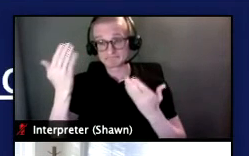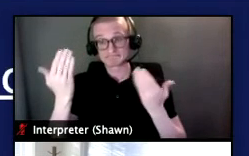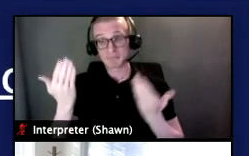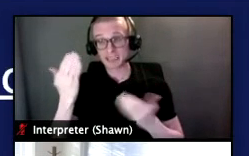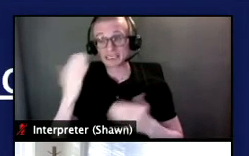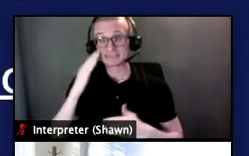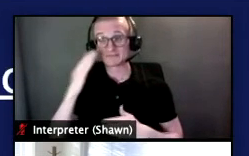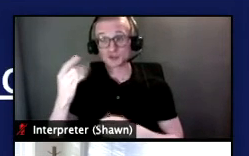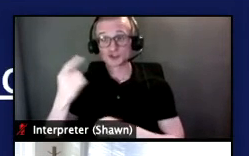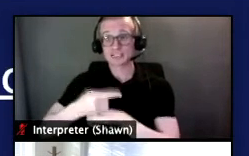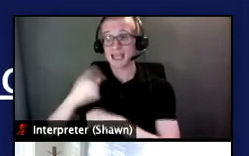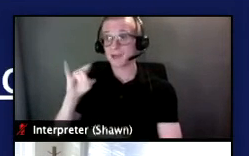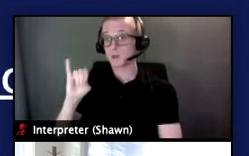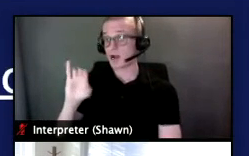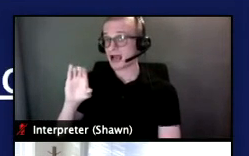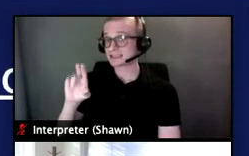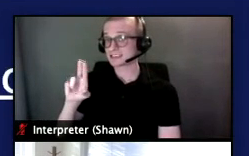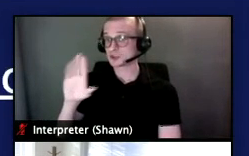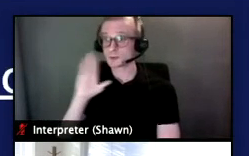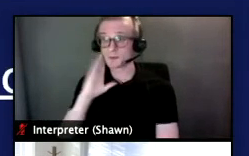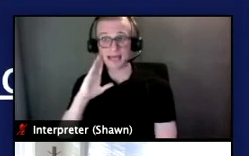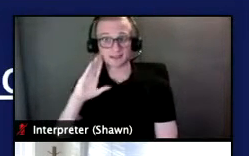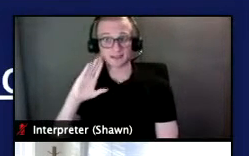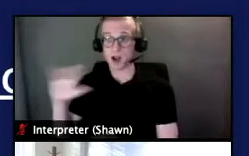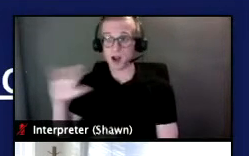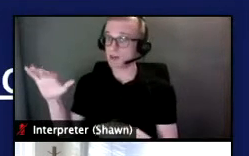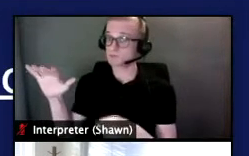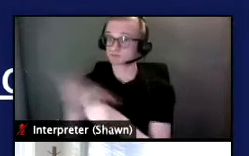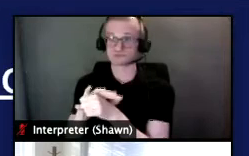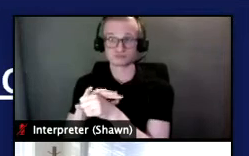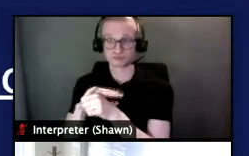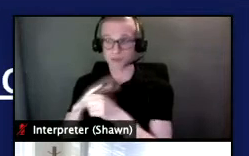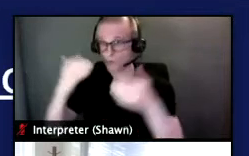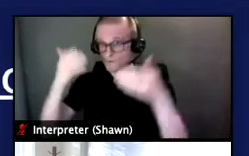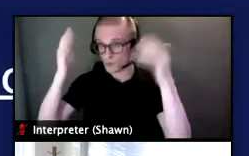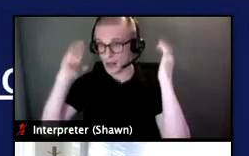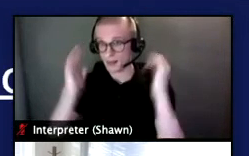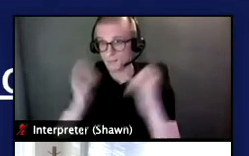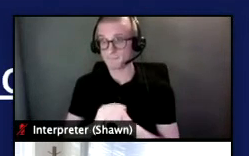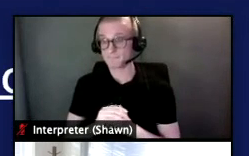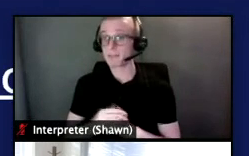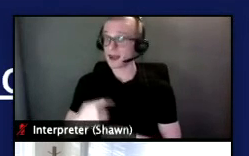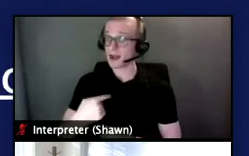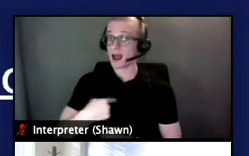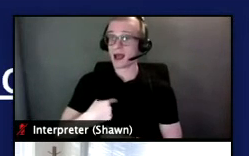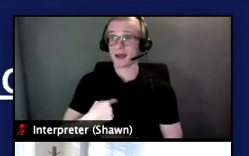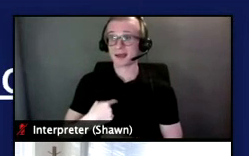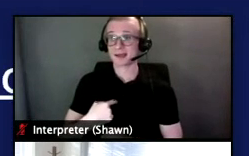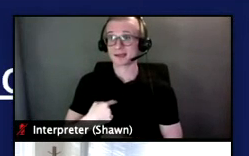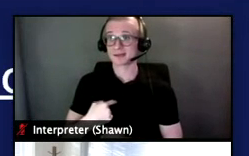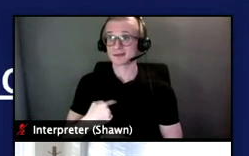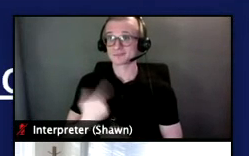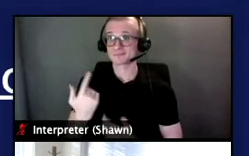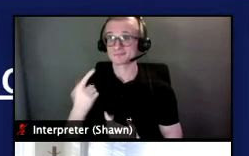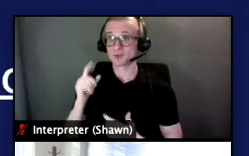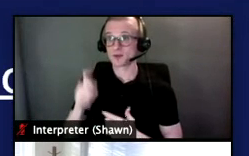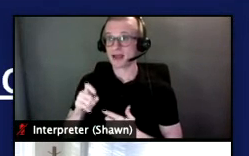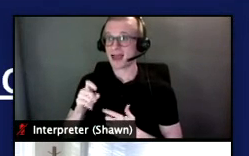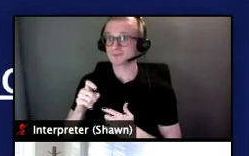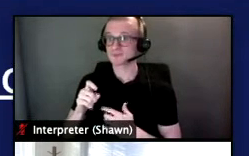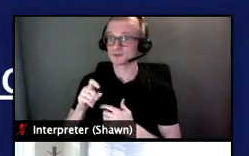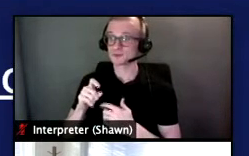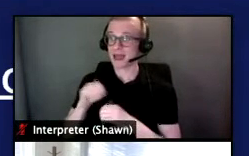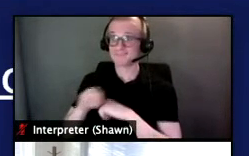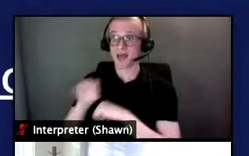is overwhelmed, and I would have to activate potential crisis standards of care for hospitals